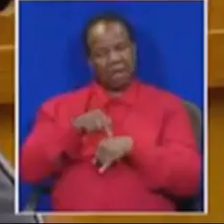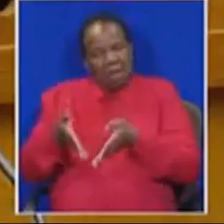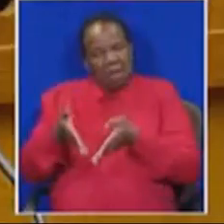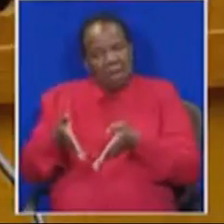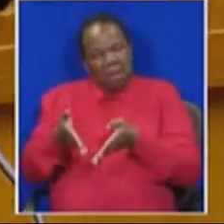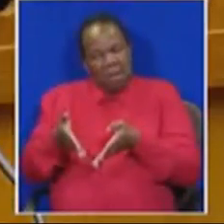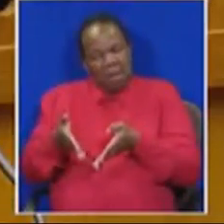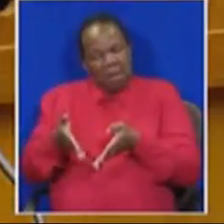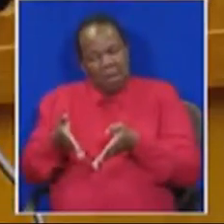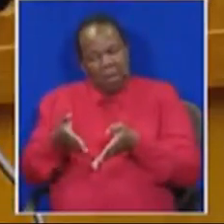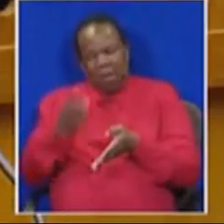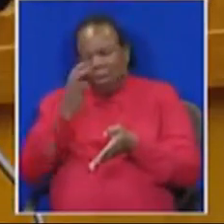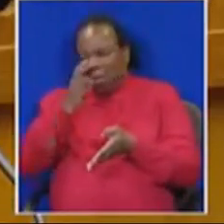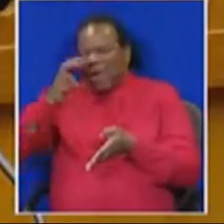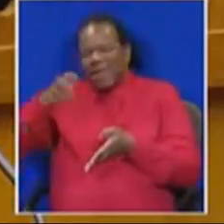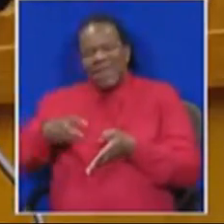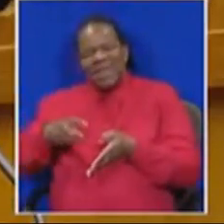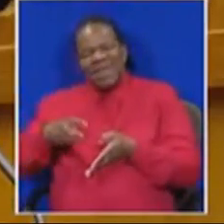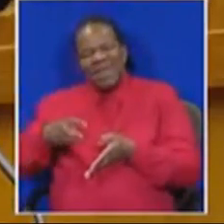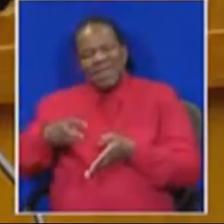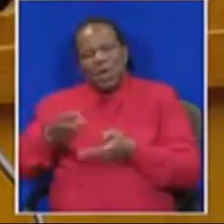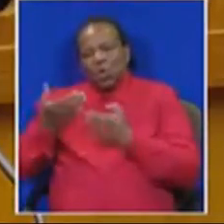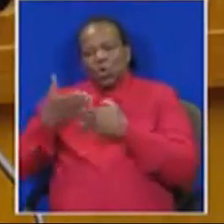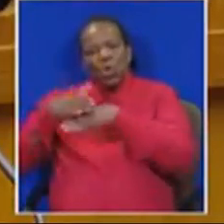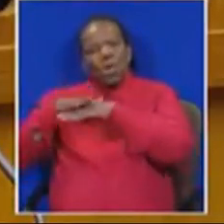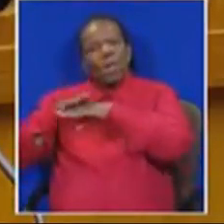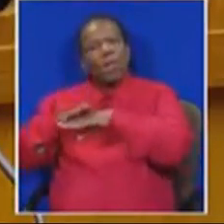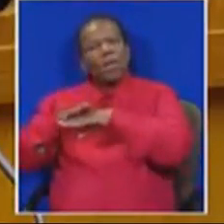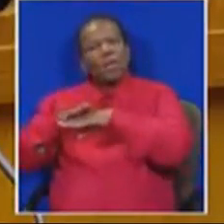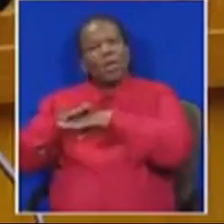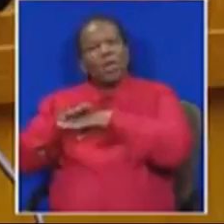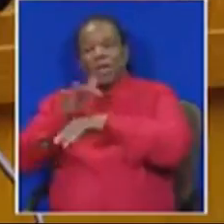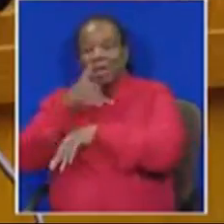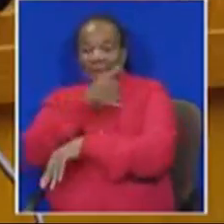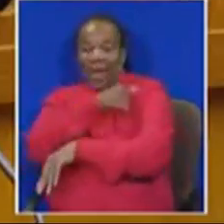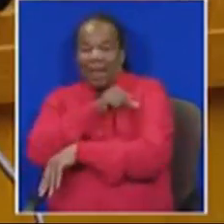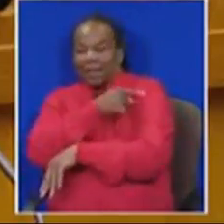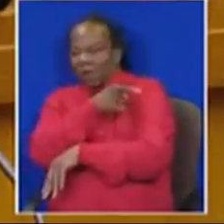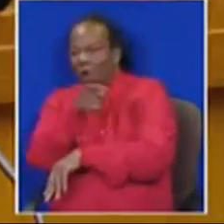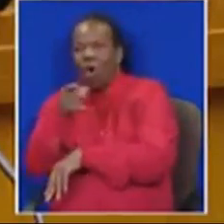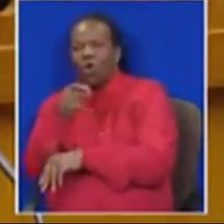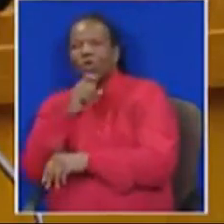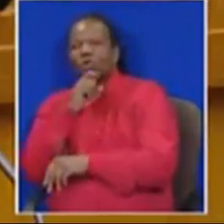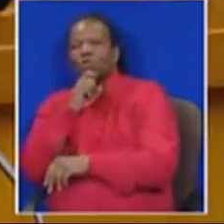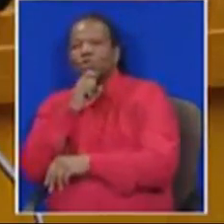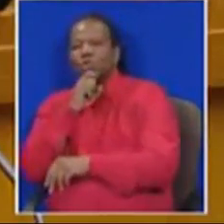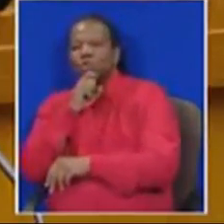implement the universal health coverage through the National Health Insurance.